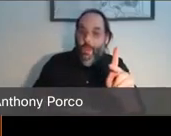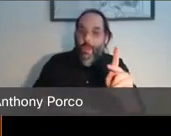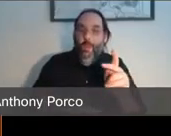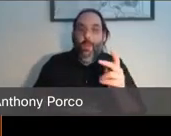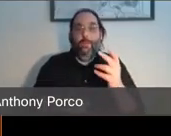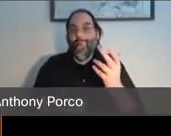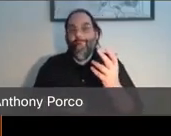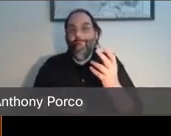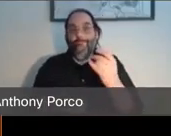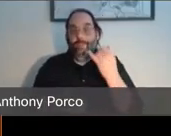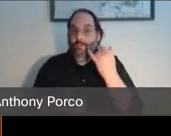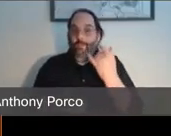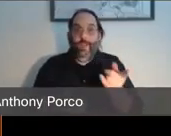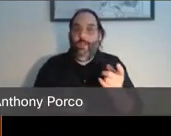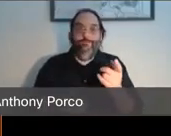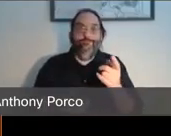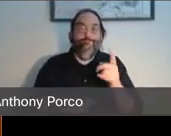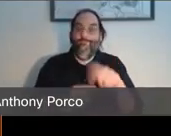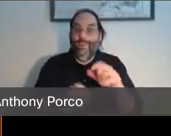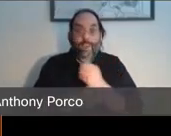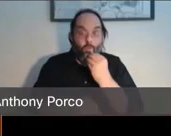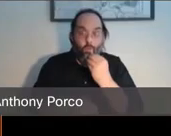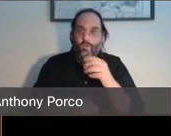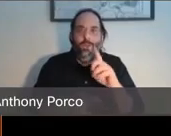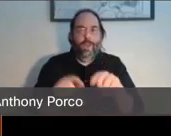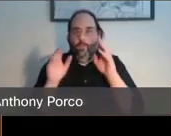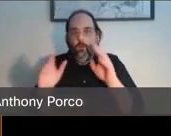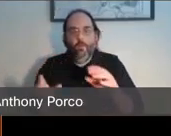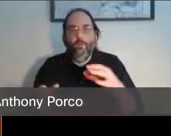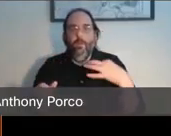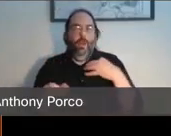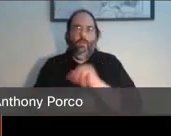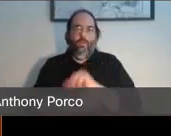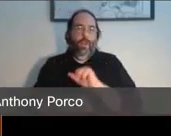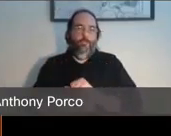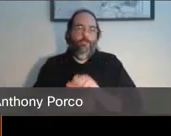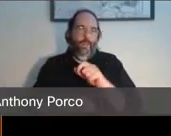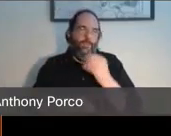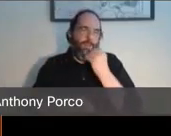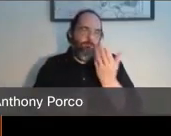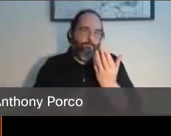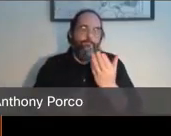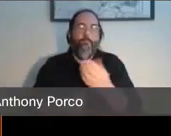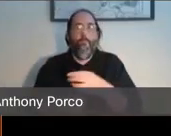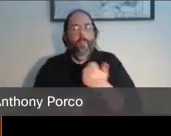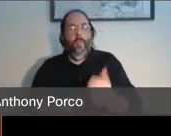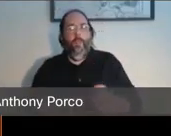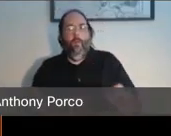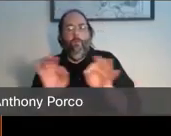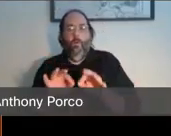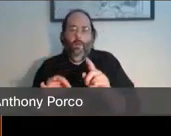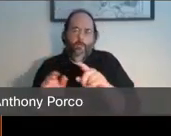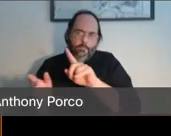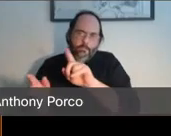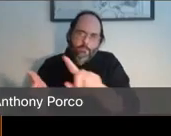might not be able to focus on applying to jobs if they're not properly fed. Another thing that's important is to check in with